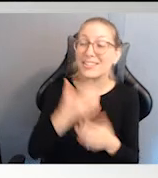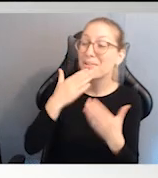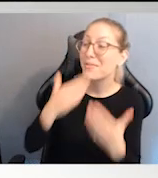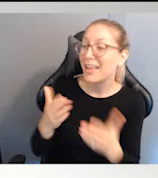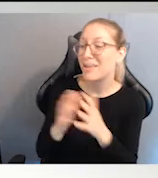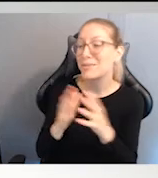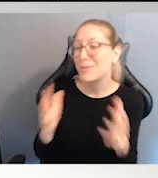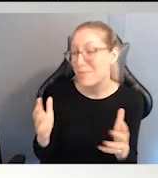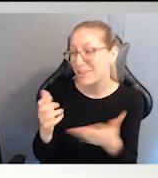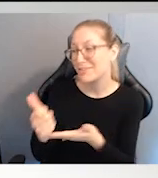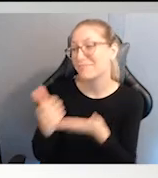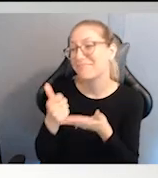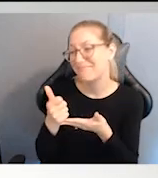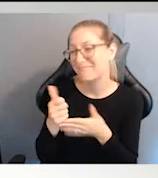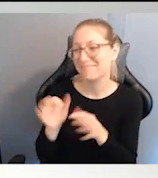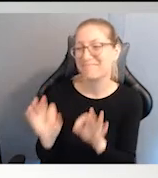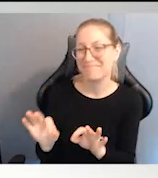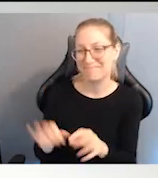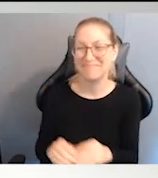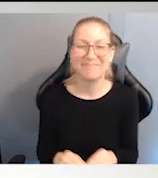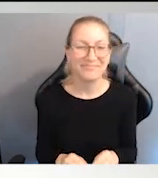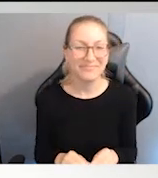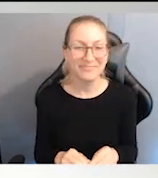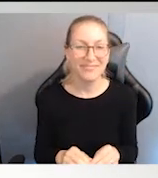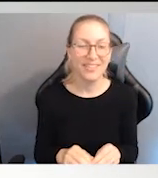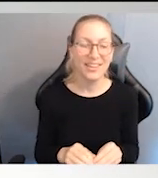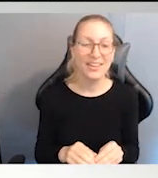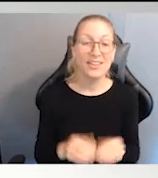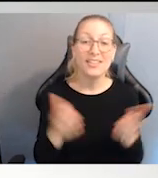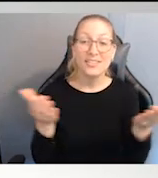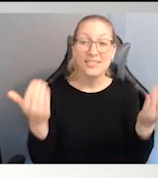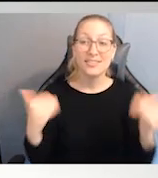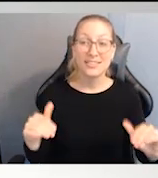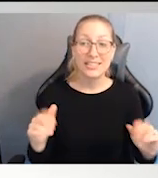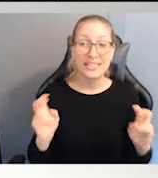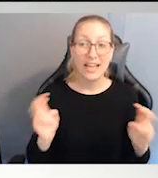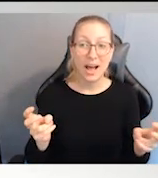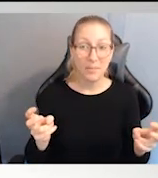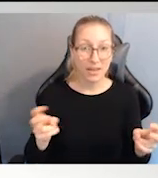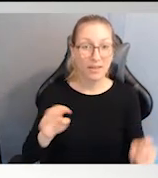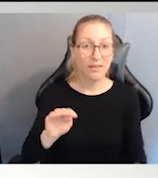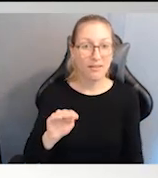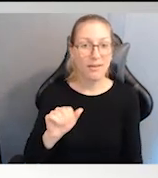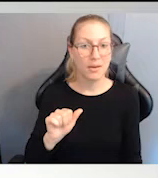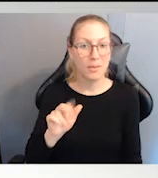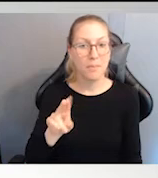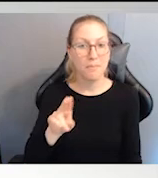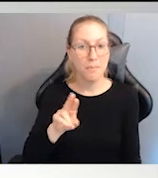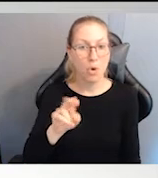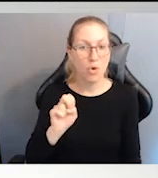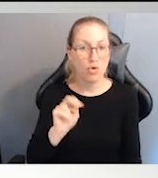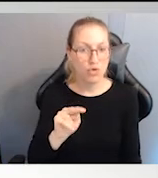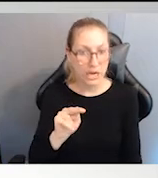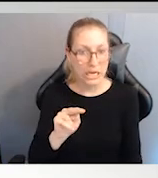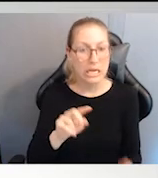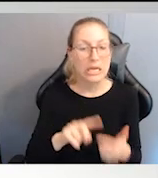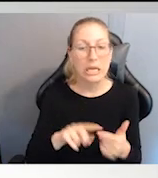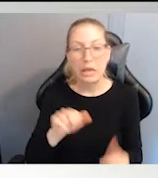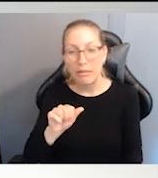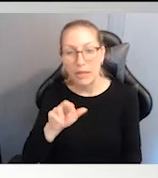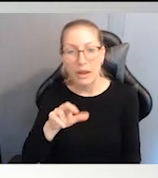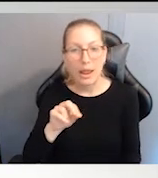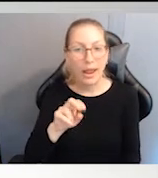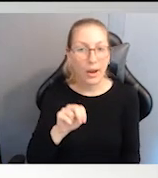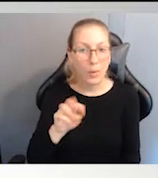helping us. Okay, so the next topic that we're going to talk about is Maureen and Aaron, William, and Jesse, who had to leave. They